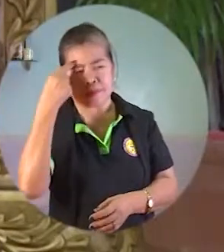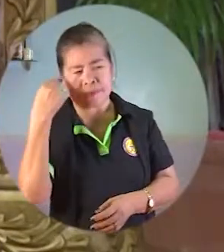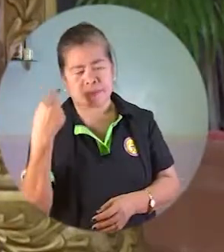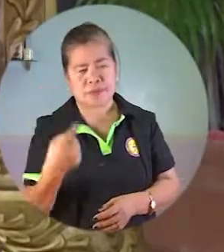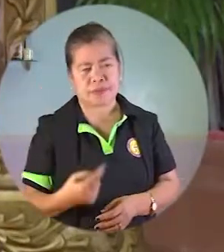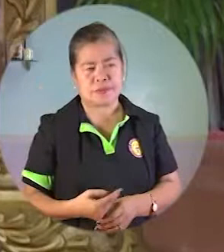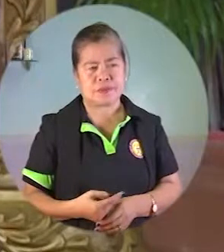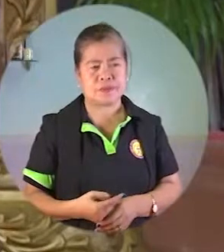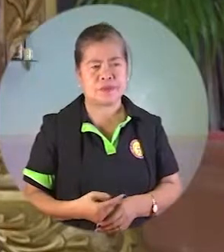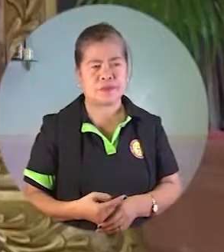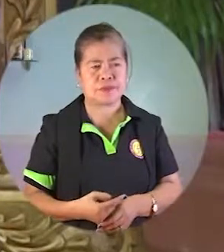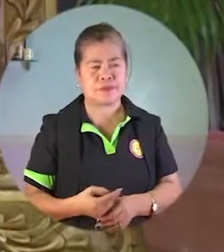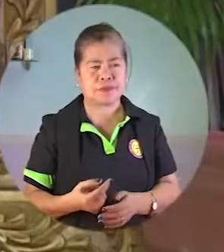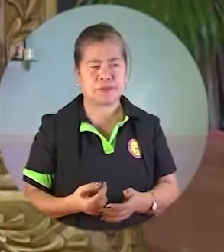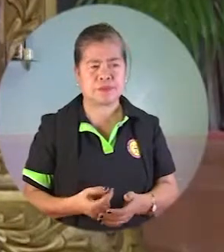Because